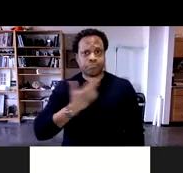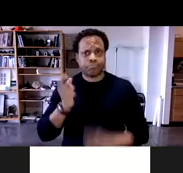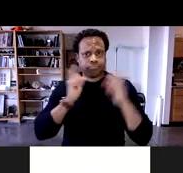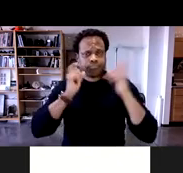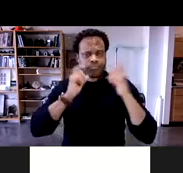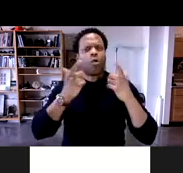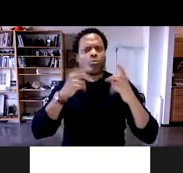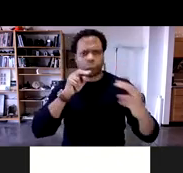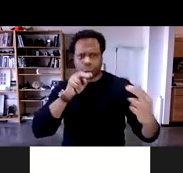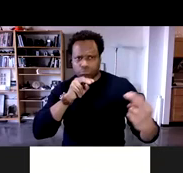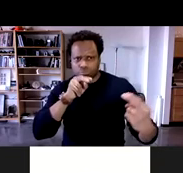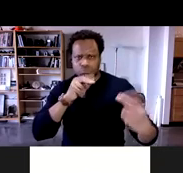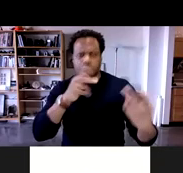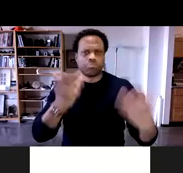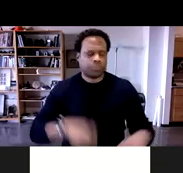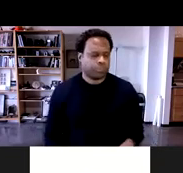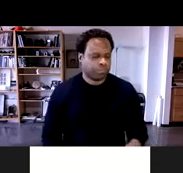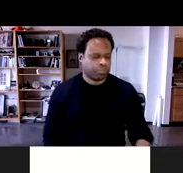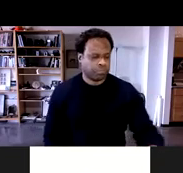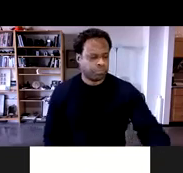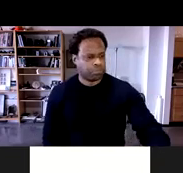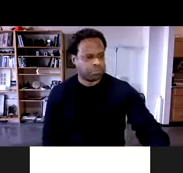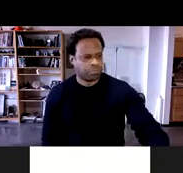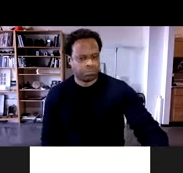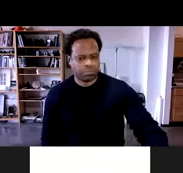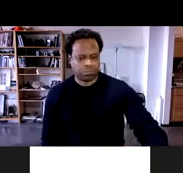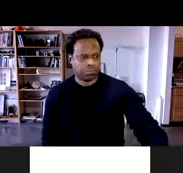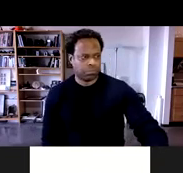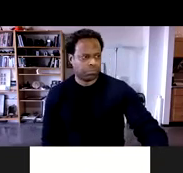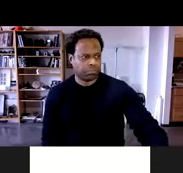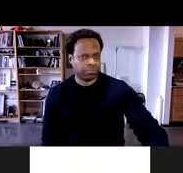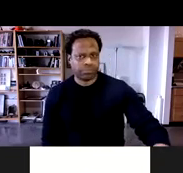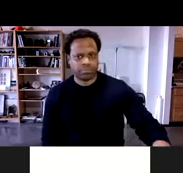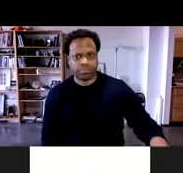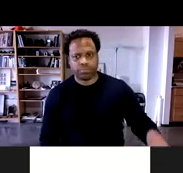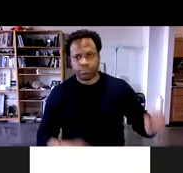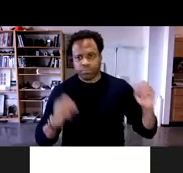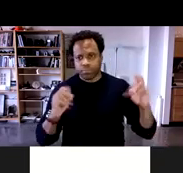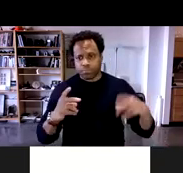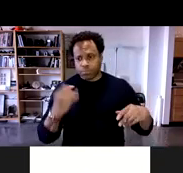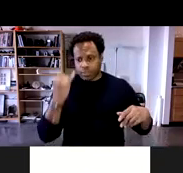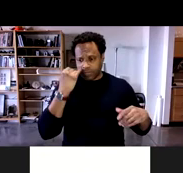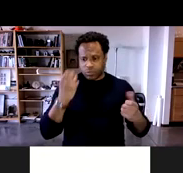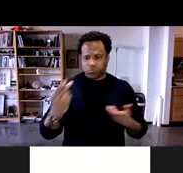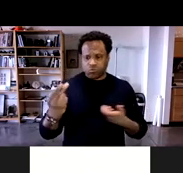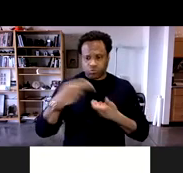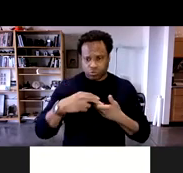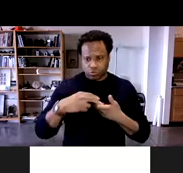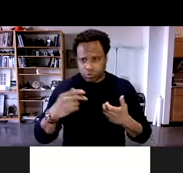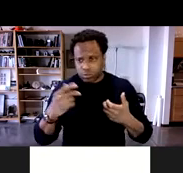understand. Or if, like I said, if they have that blank face, you can sort of monitor that and say, okay, why do you have that blank face?